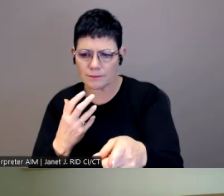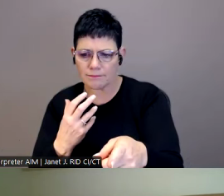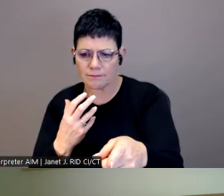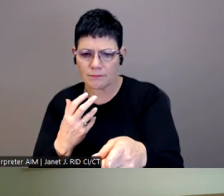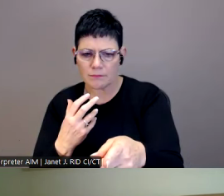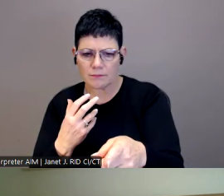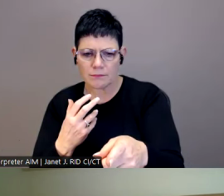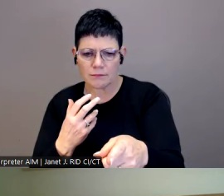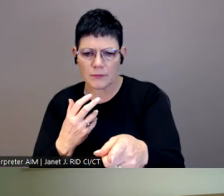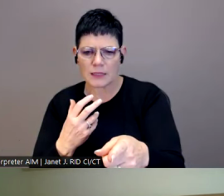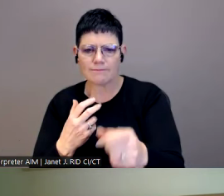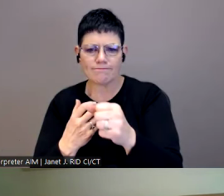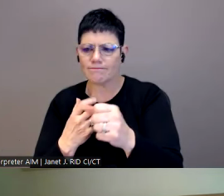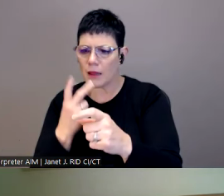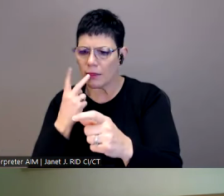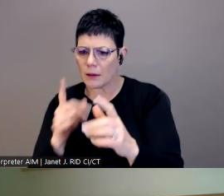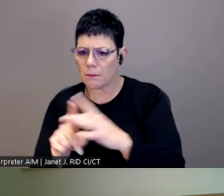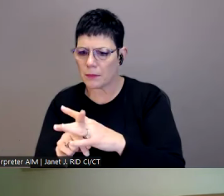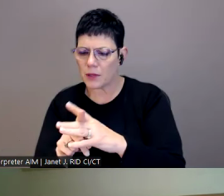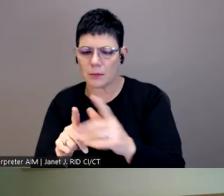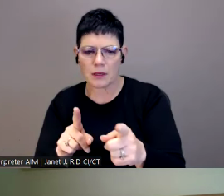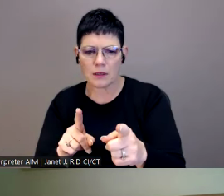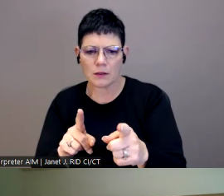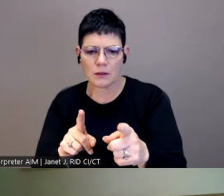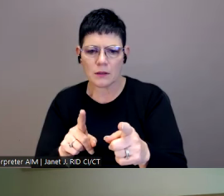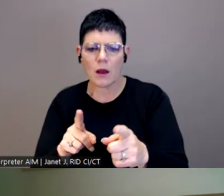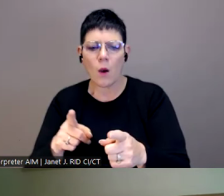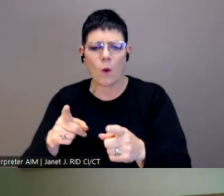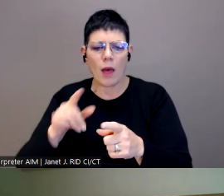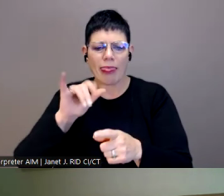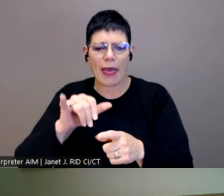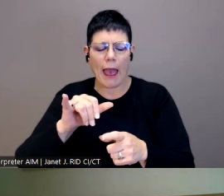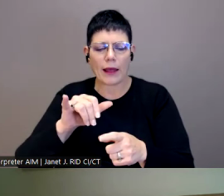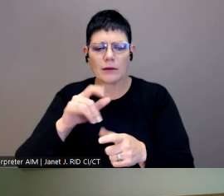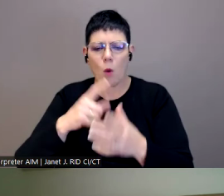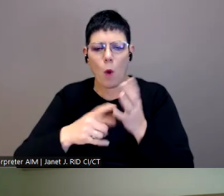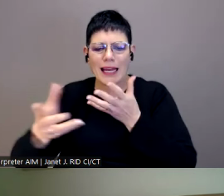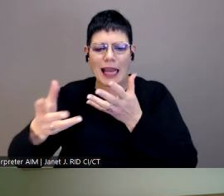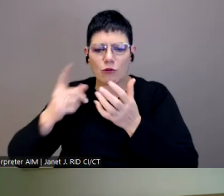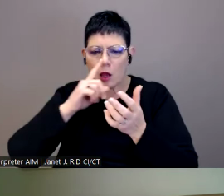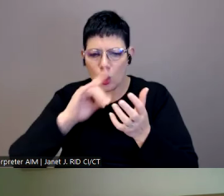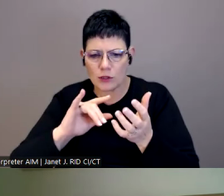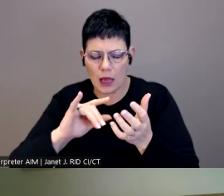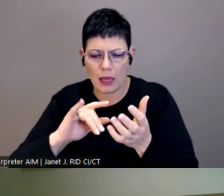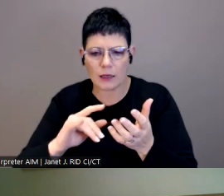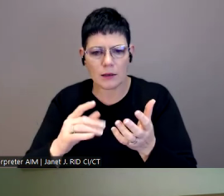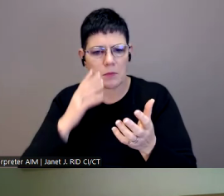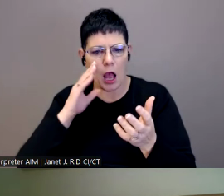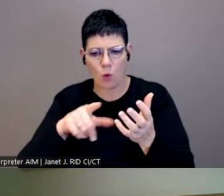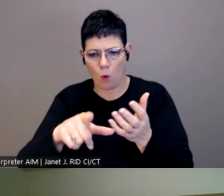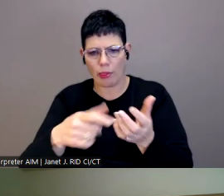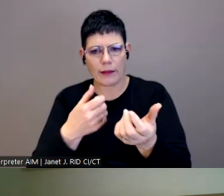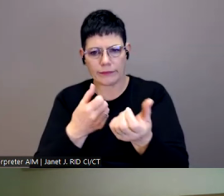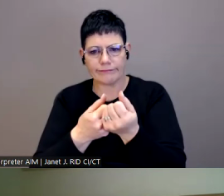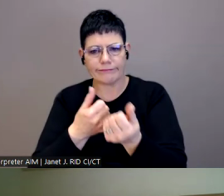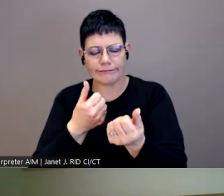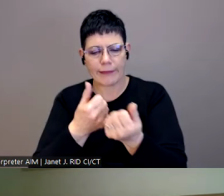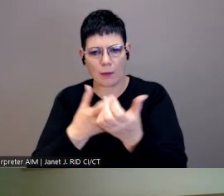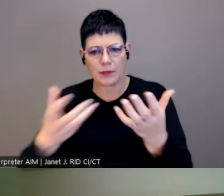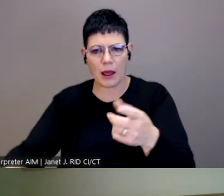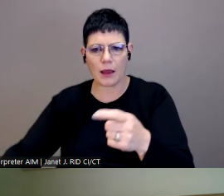I think it popped up weird, about engagement plans. But so that's great and that's helpful. I know people asked specific questions